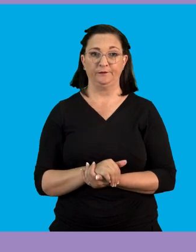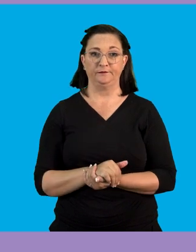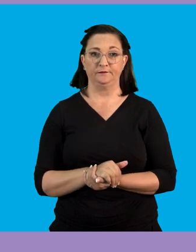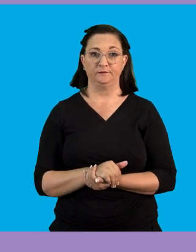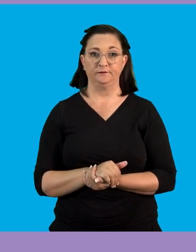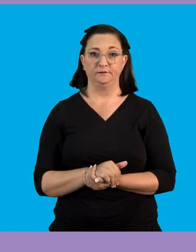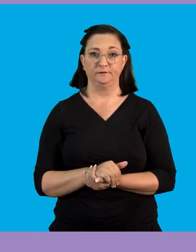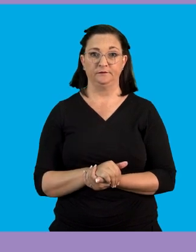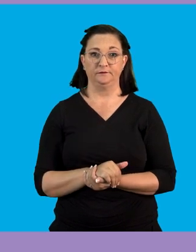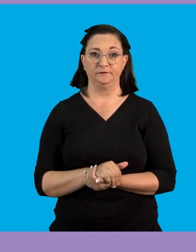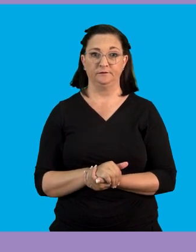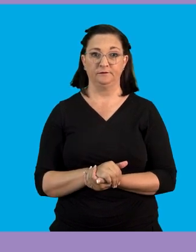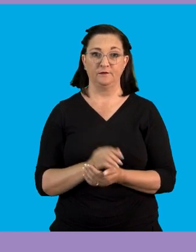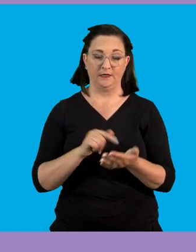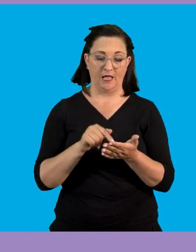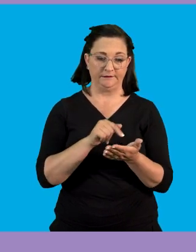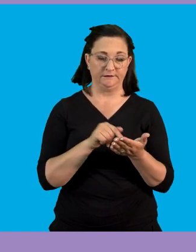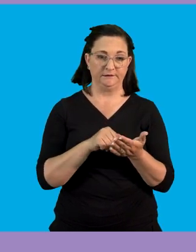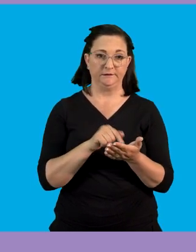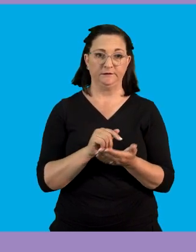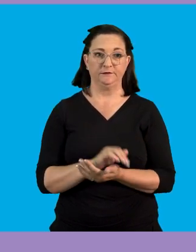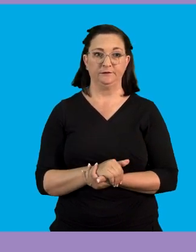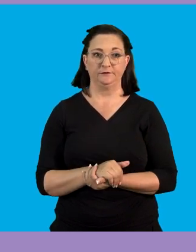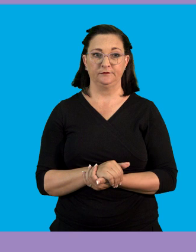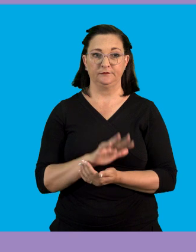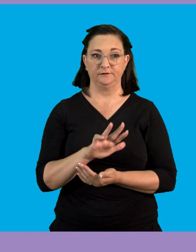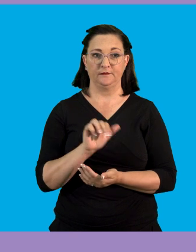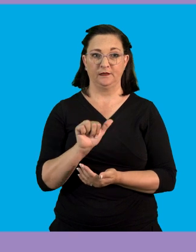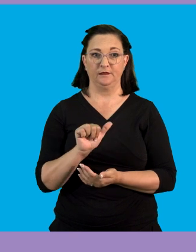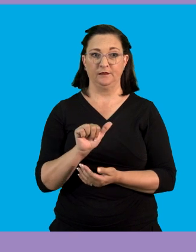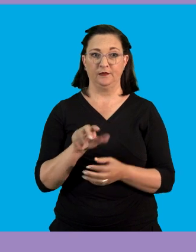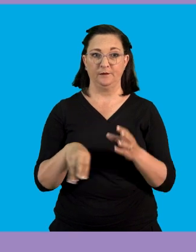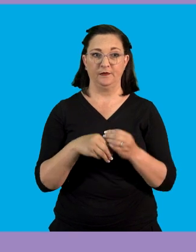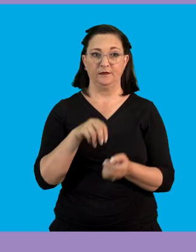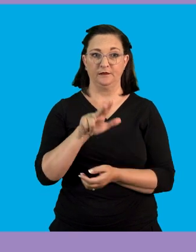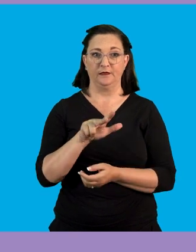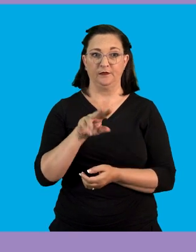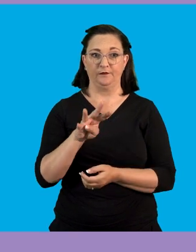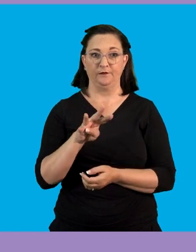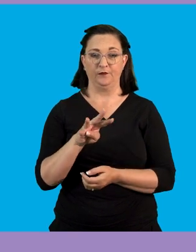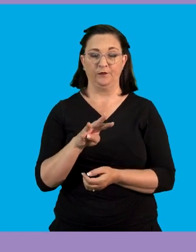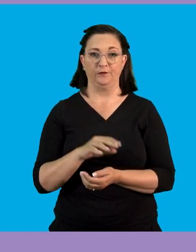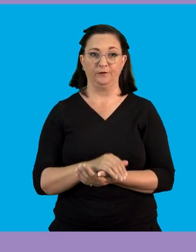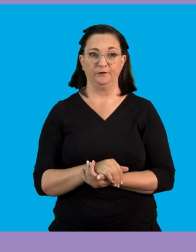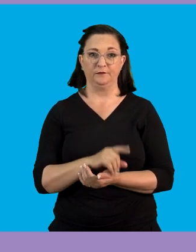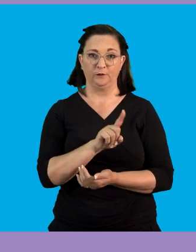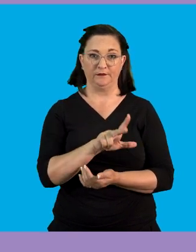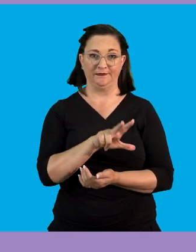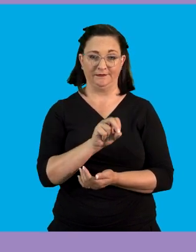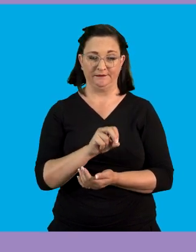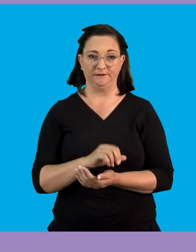plus 84 degrees. Then let's add them together. 96 plus 84 would give